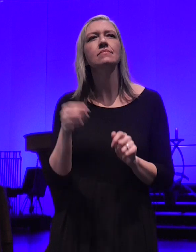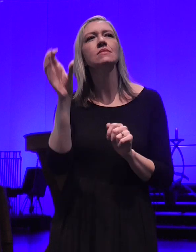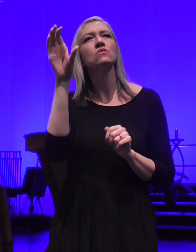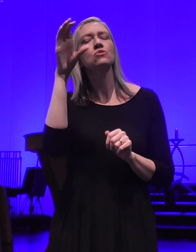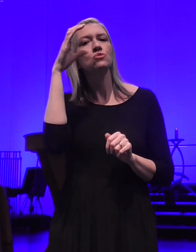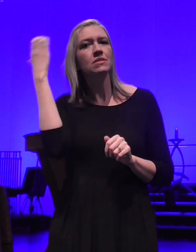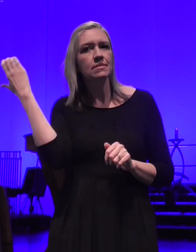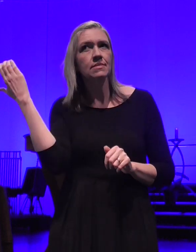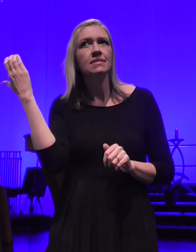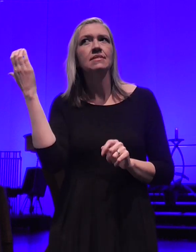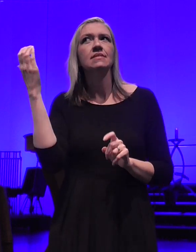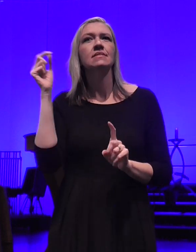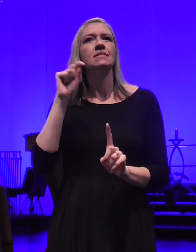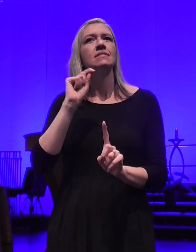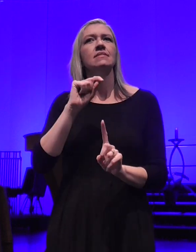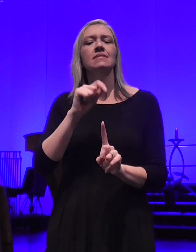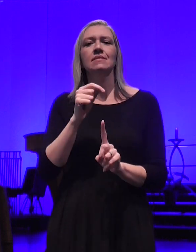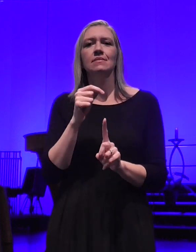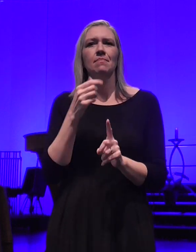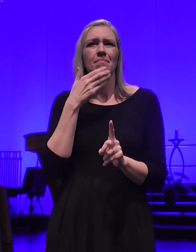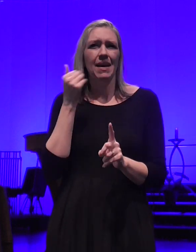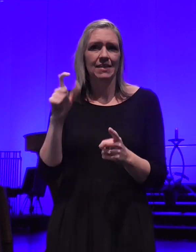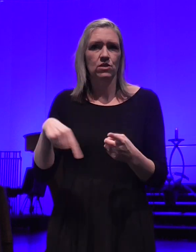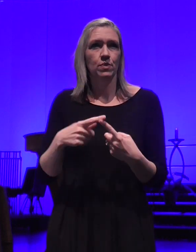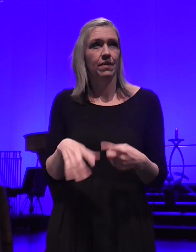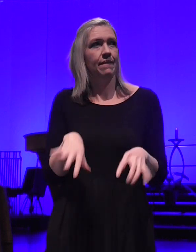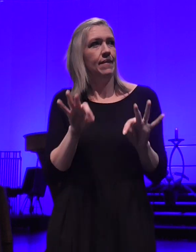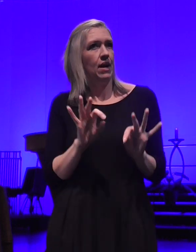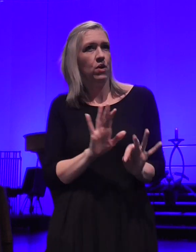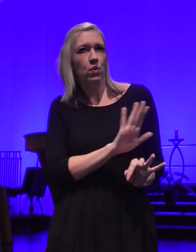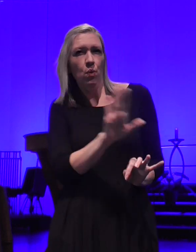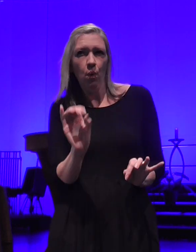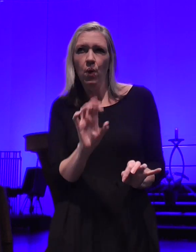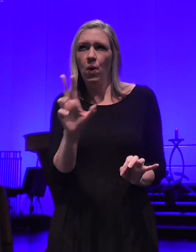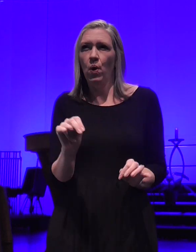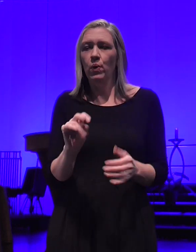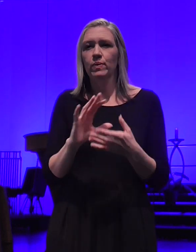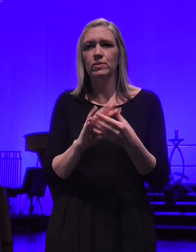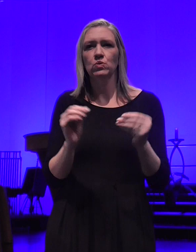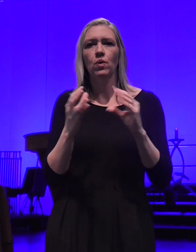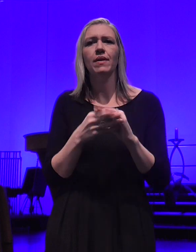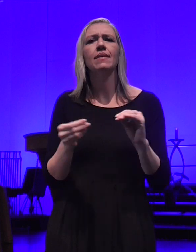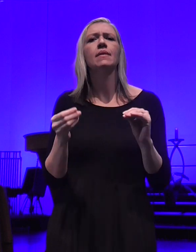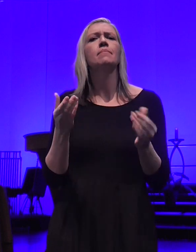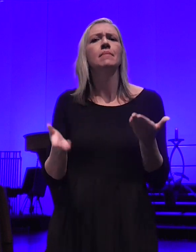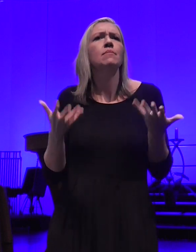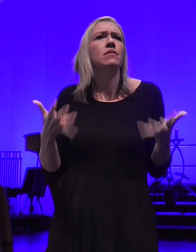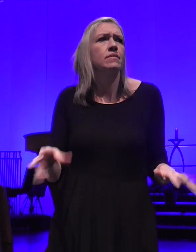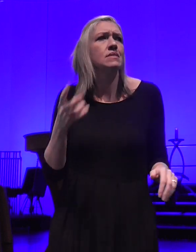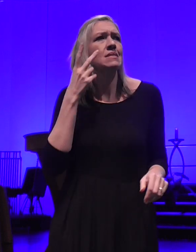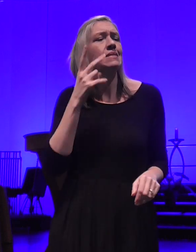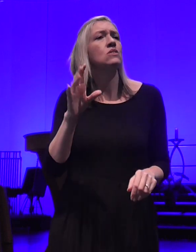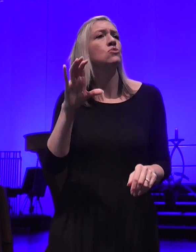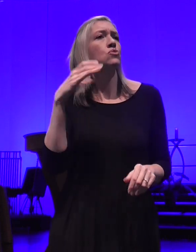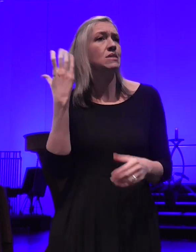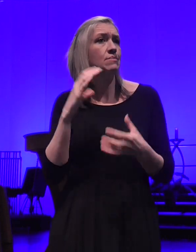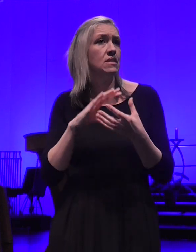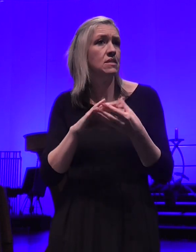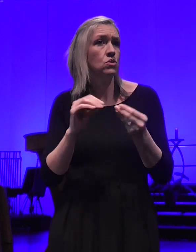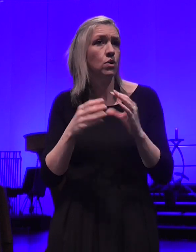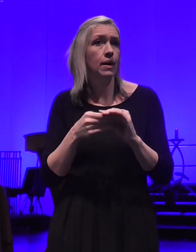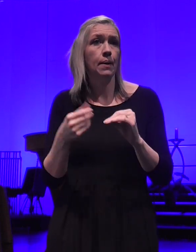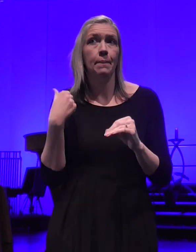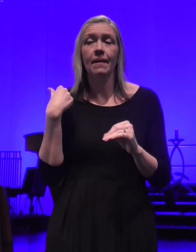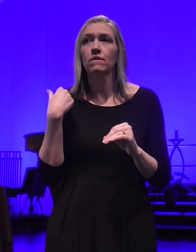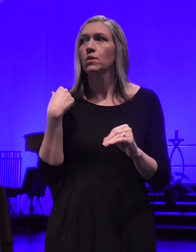Christmas is best when we find our own story, and make sure you watch that Christmas movie. You'll try to say, well, I've seen that before. Well, you haven't seen it now.